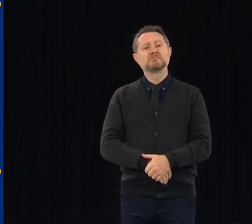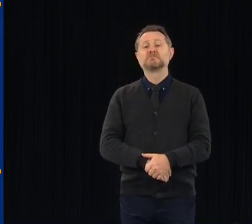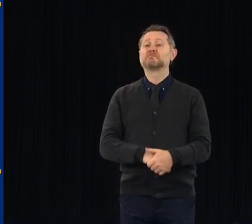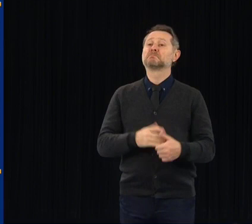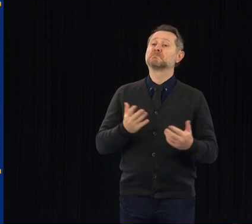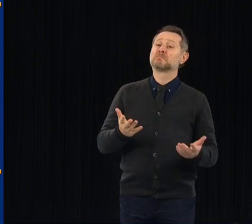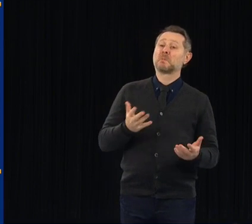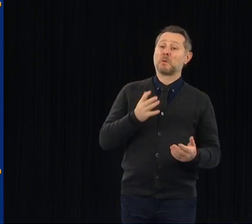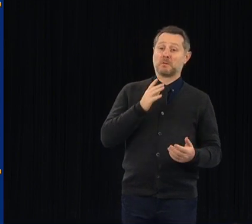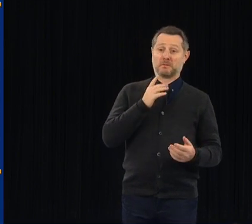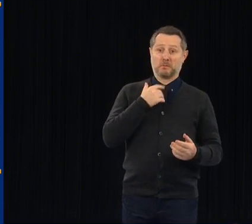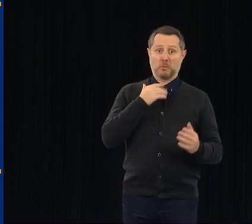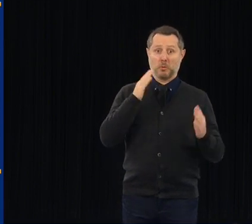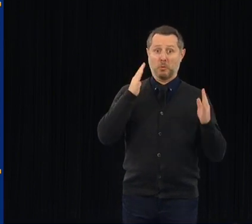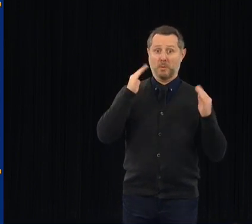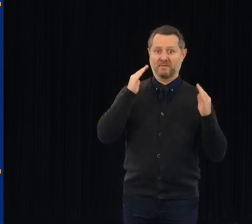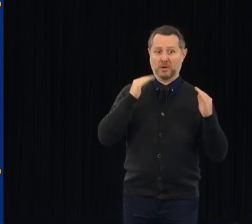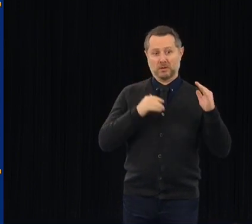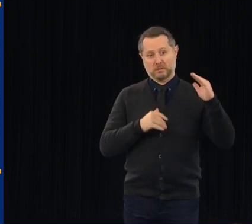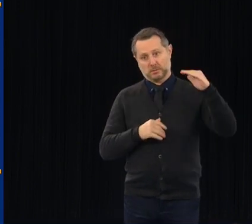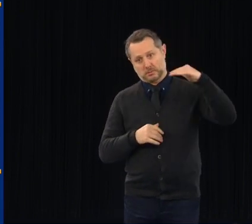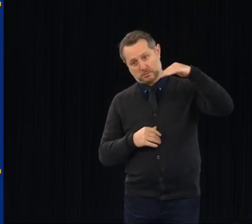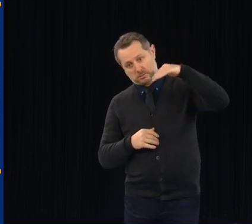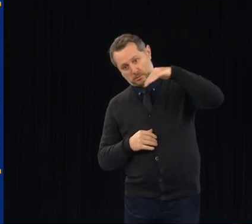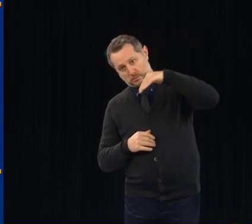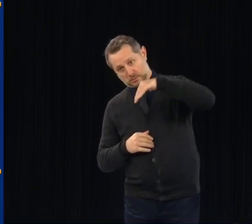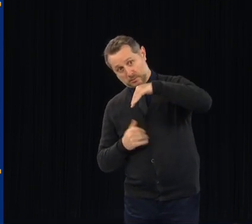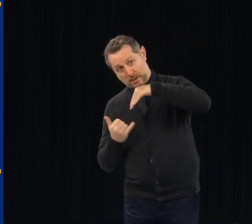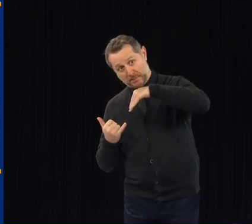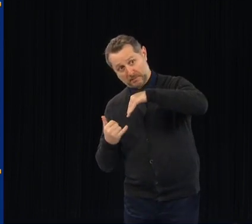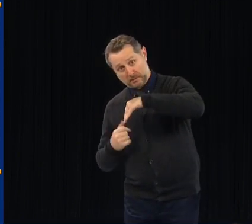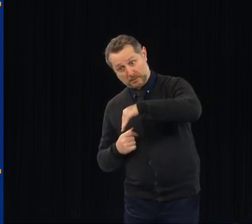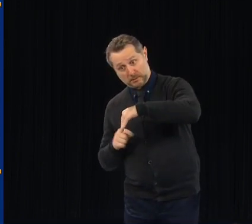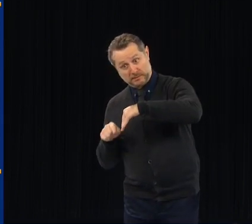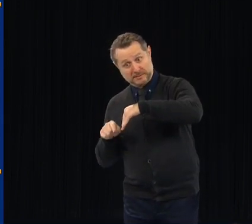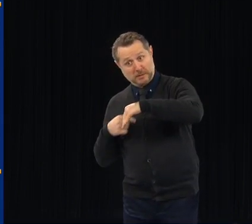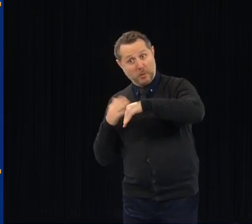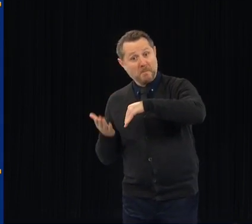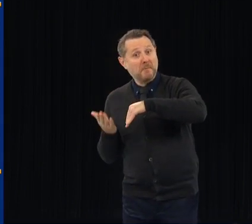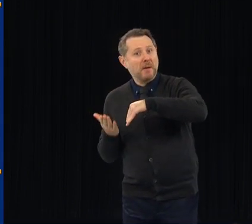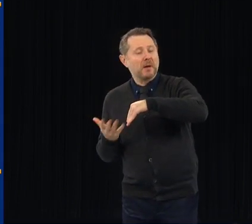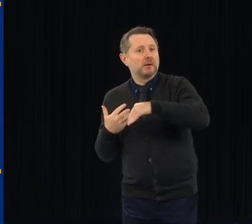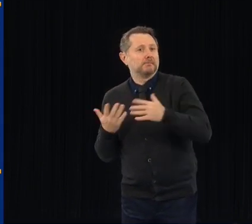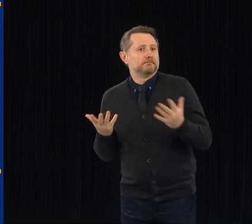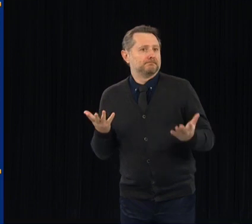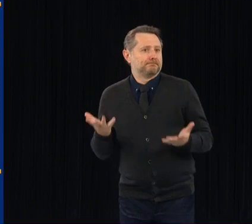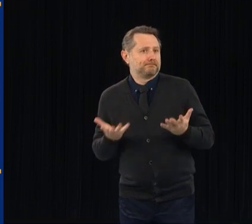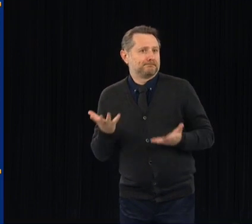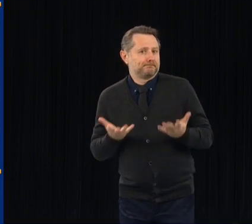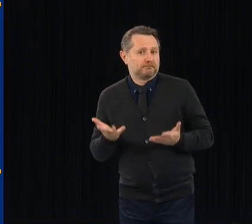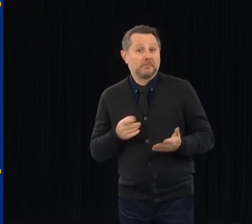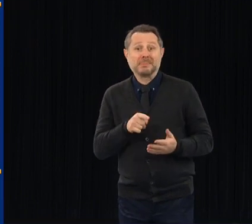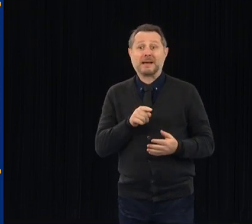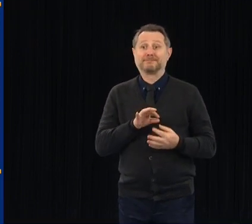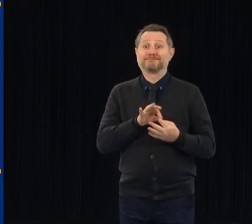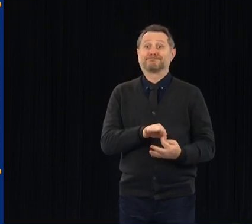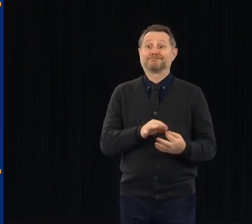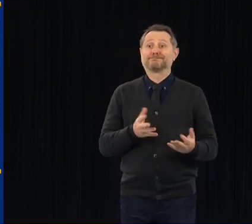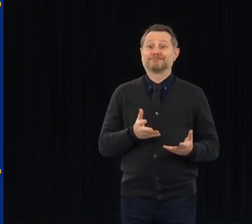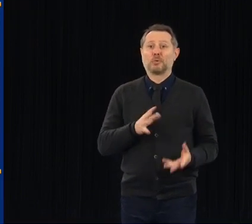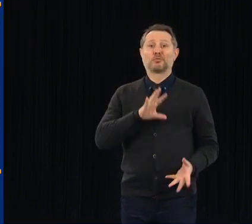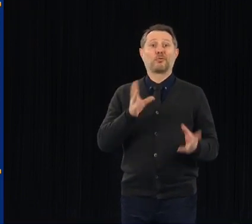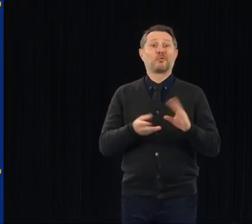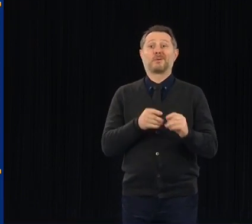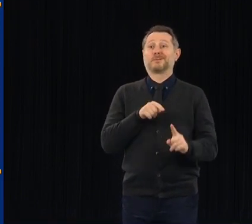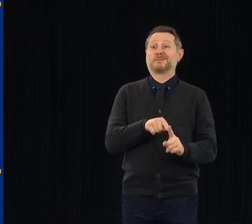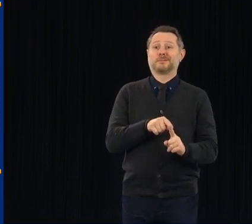or hopeful beginning of a shift in the data and the number of cases. Total number